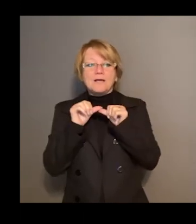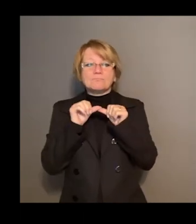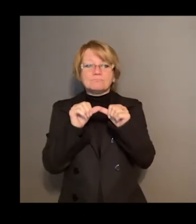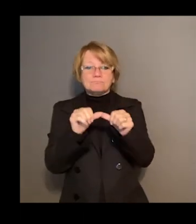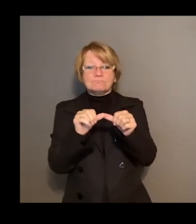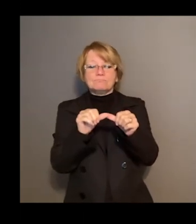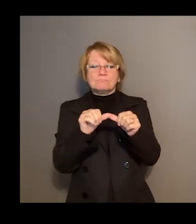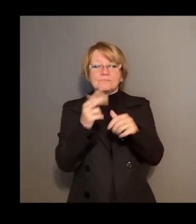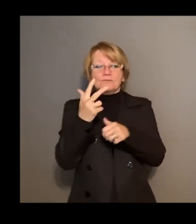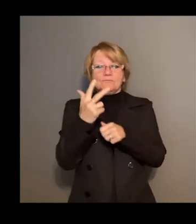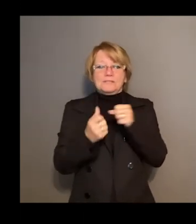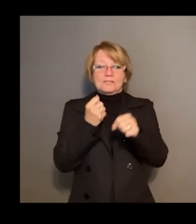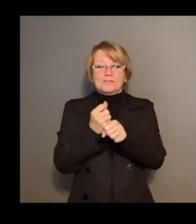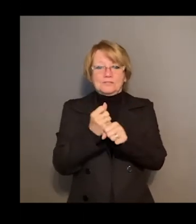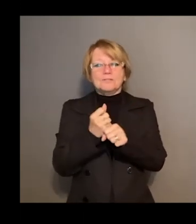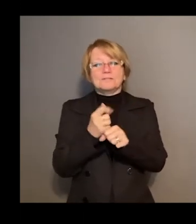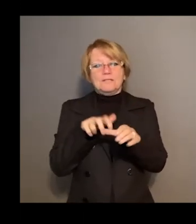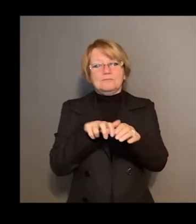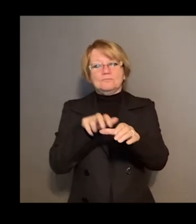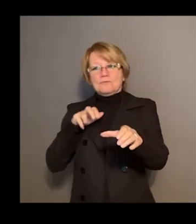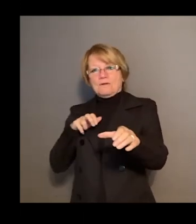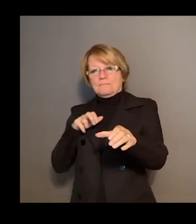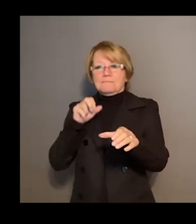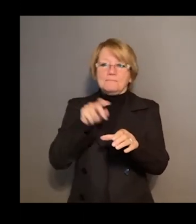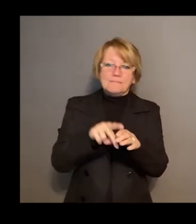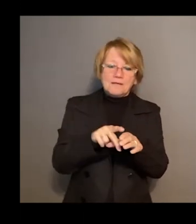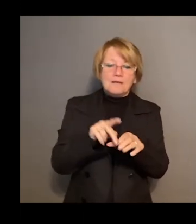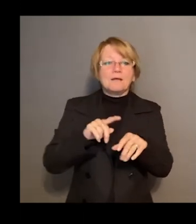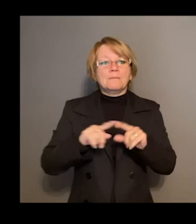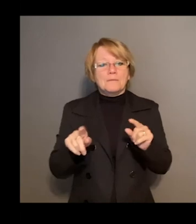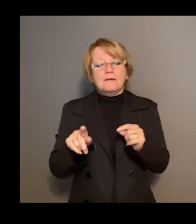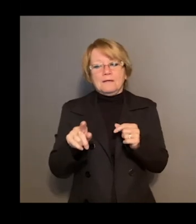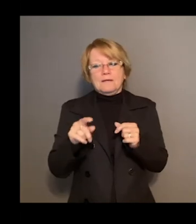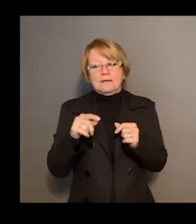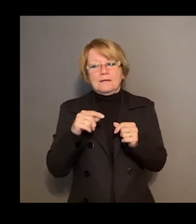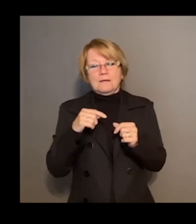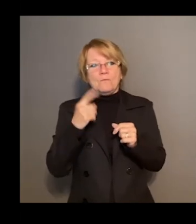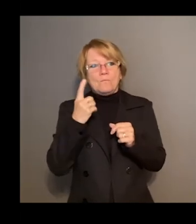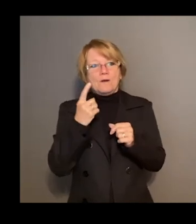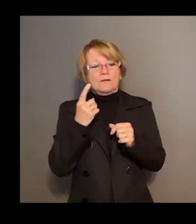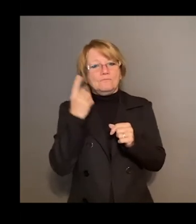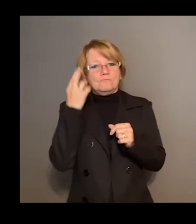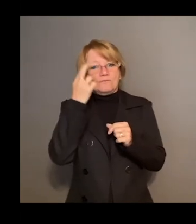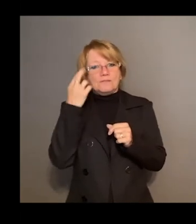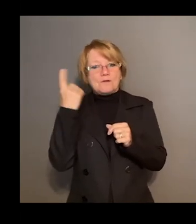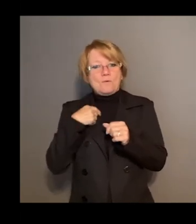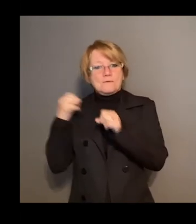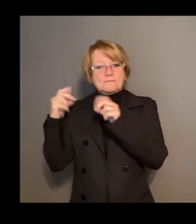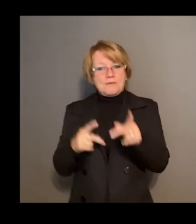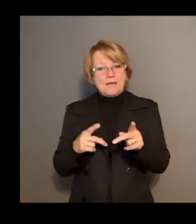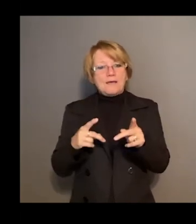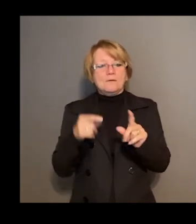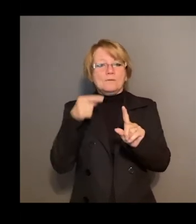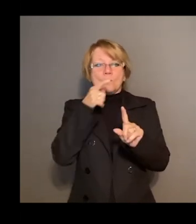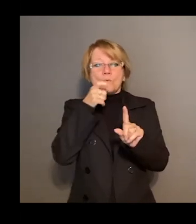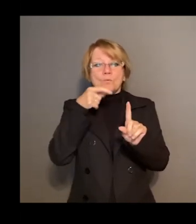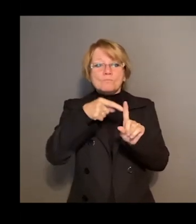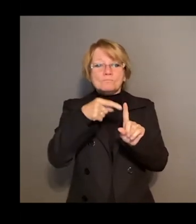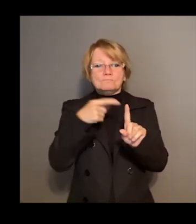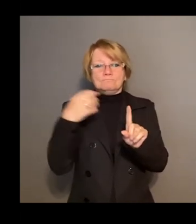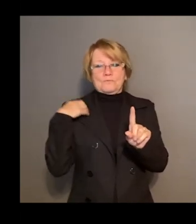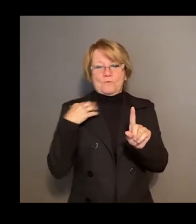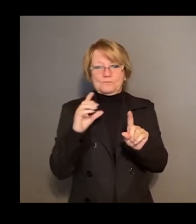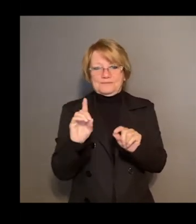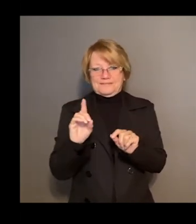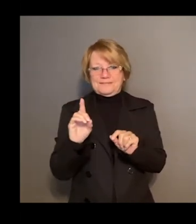special education. I did about 3 years. I was one of the ones that dropped out, came back. But one thing I could say that always bring me back was